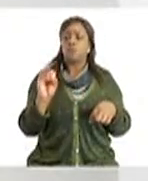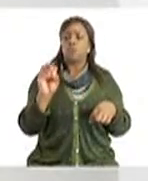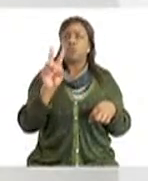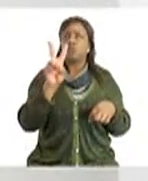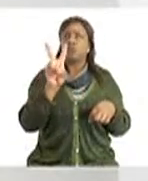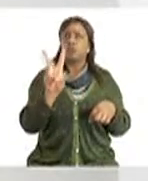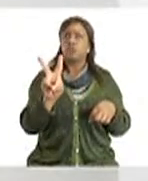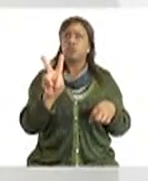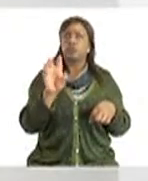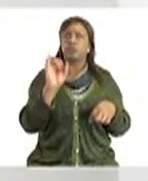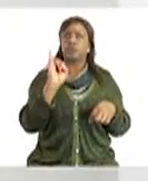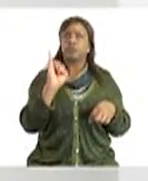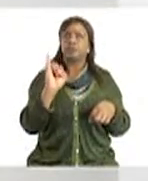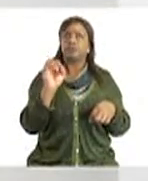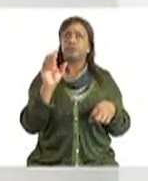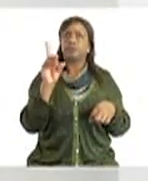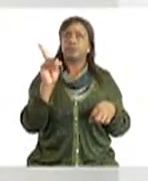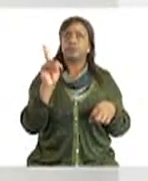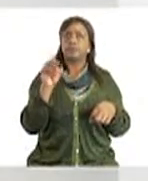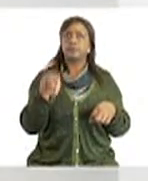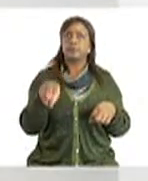the oviduct.